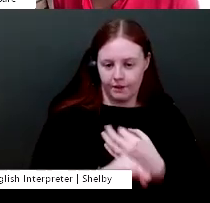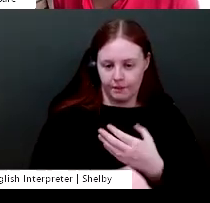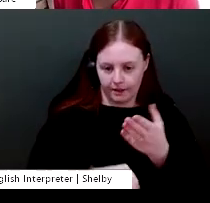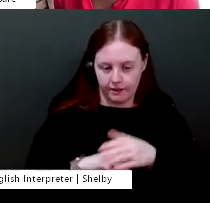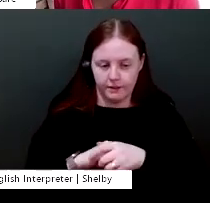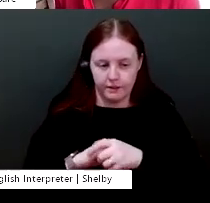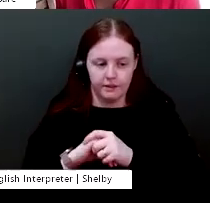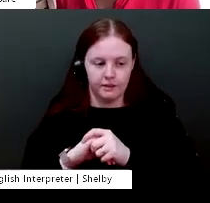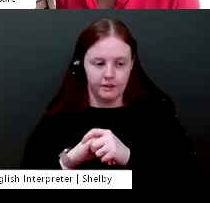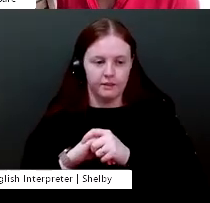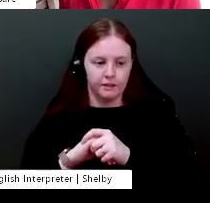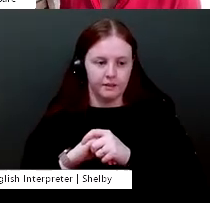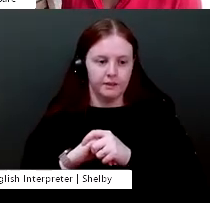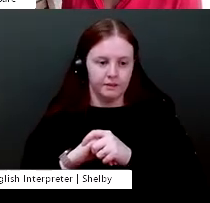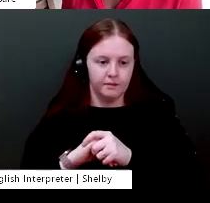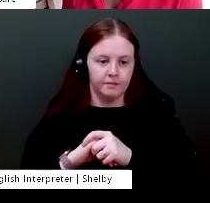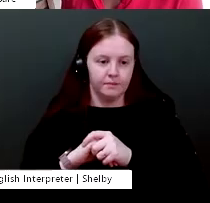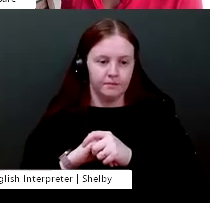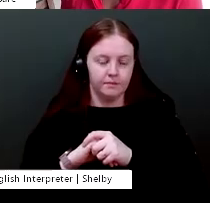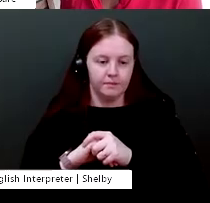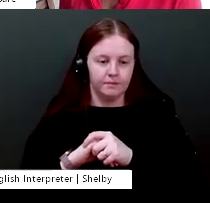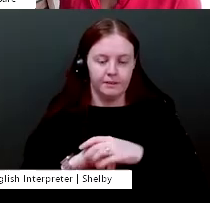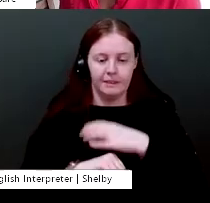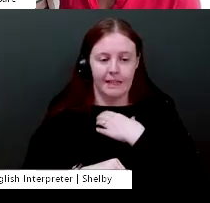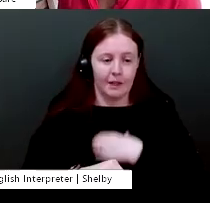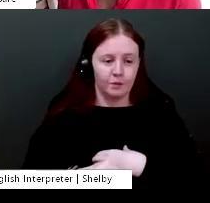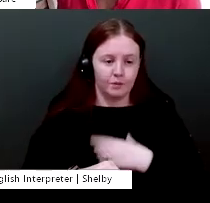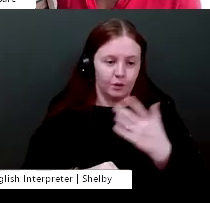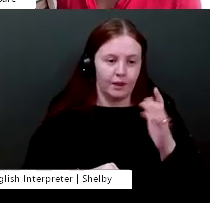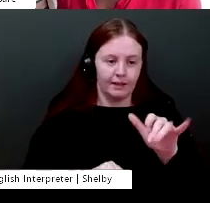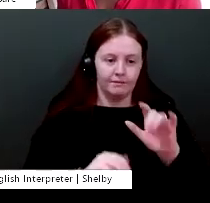We have RE share, I just wish it was longer, that's all.